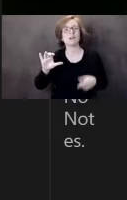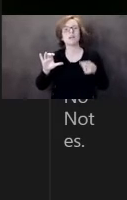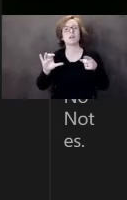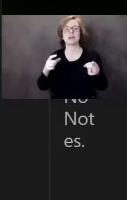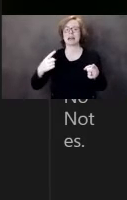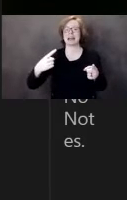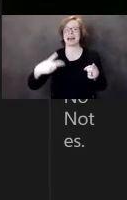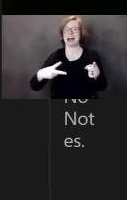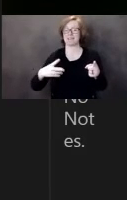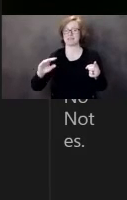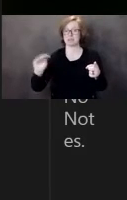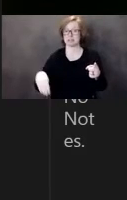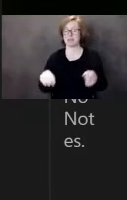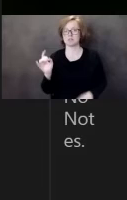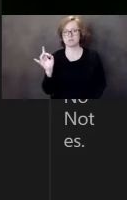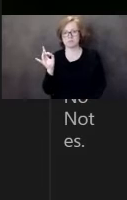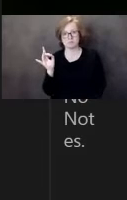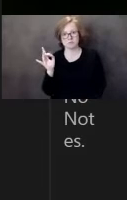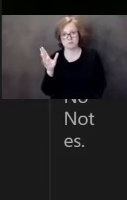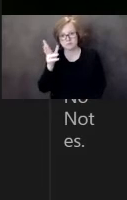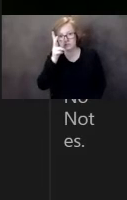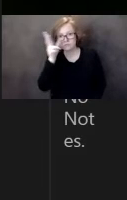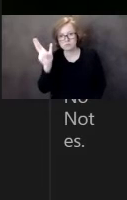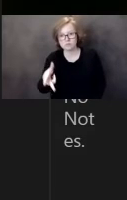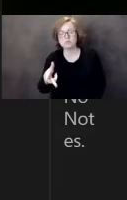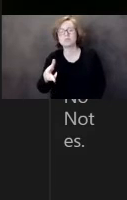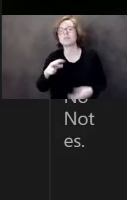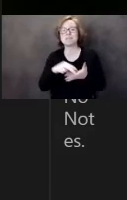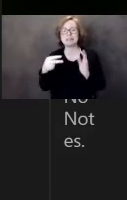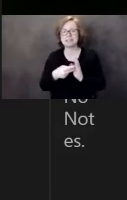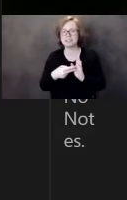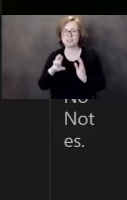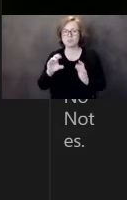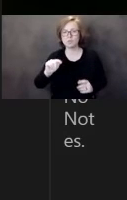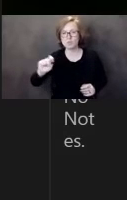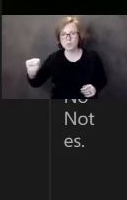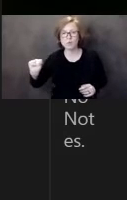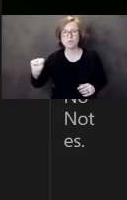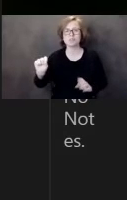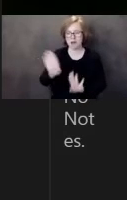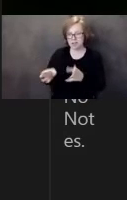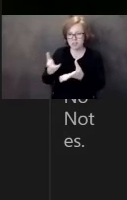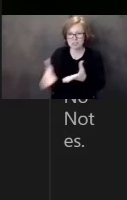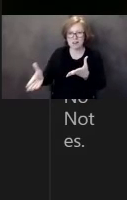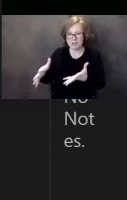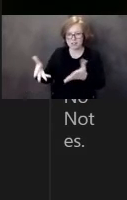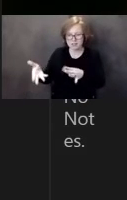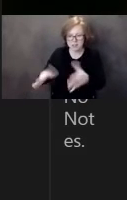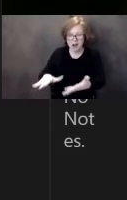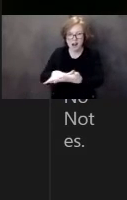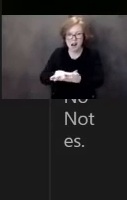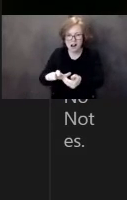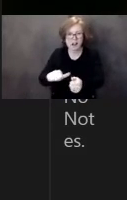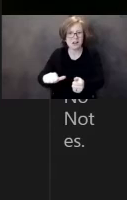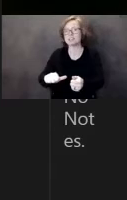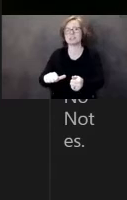only had half, that would mean that you don't have rotting, decaying roots and other biology down in your soil. And you try to get below the root